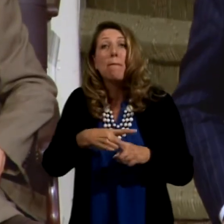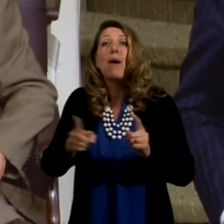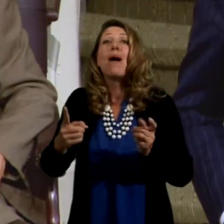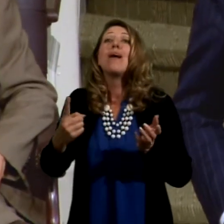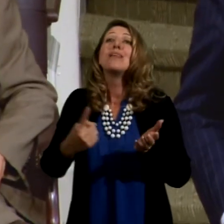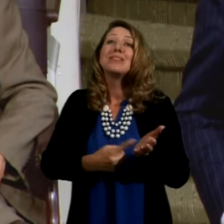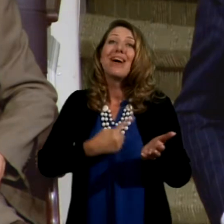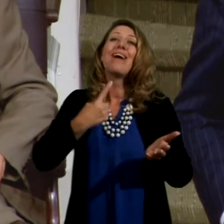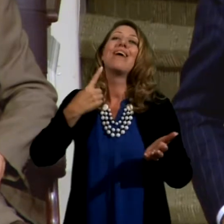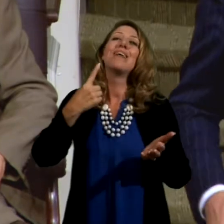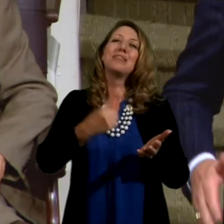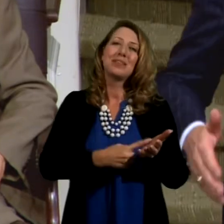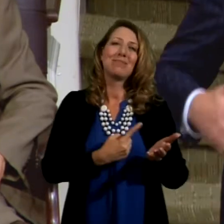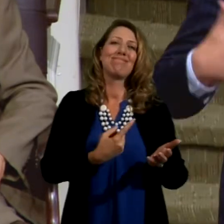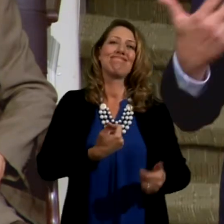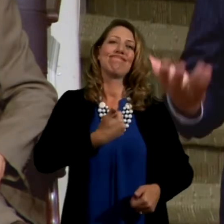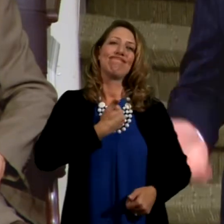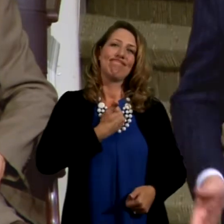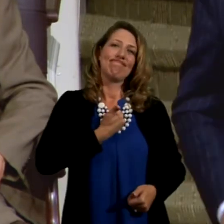are